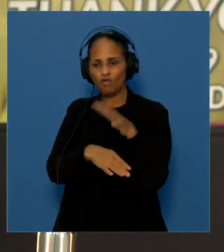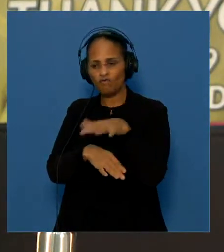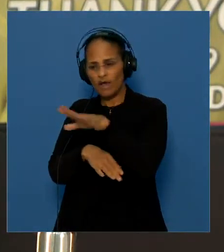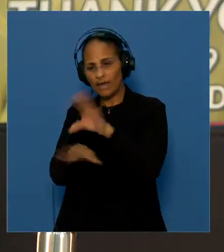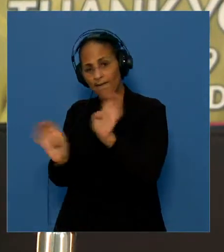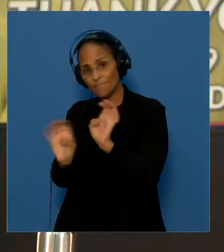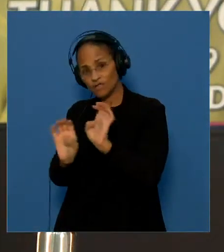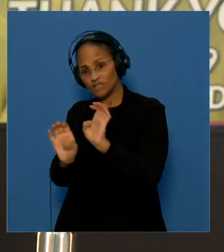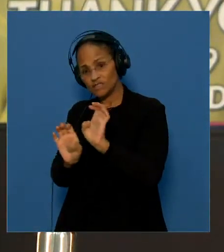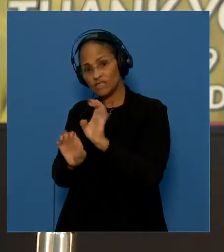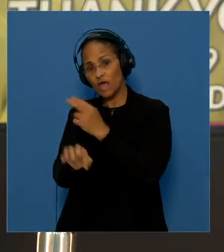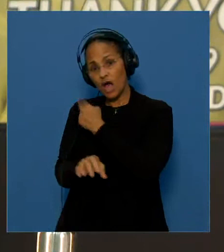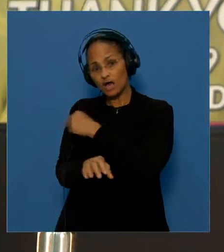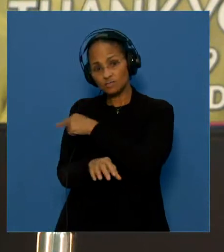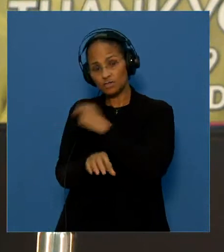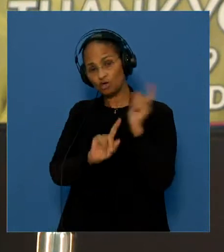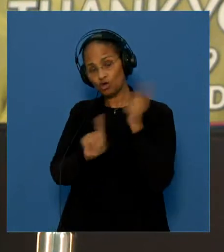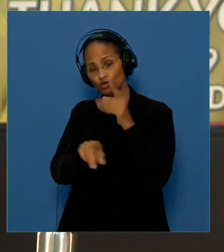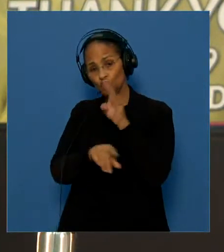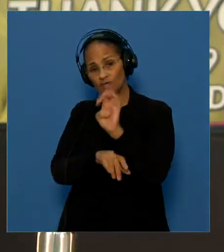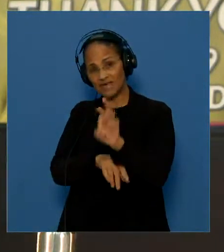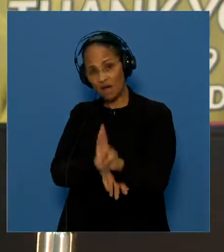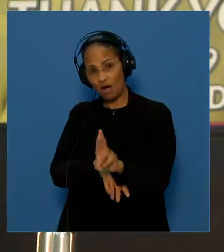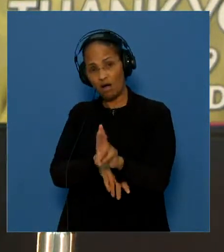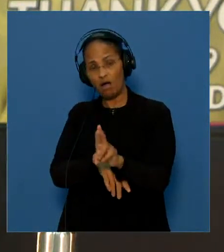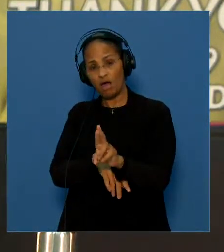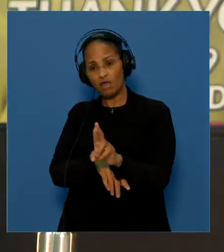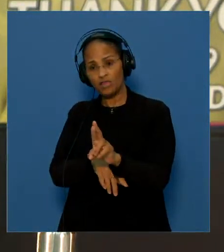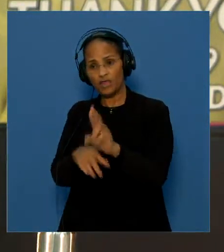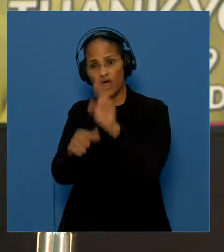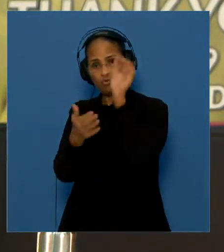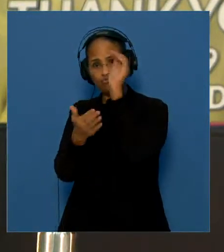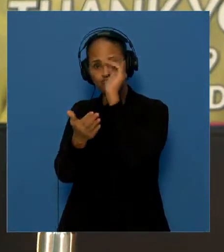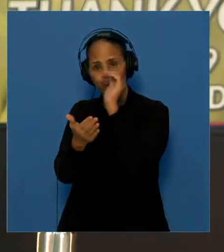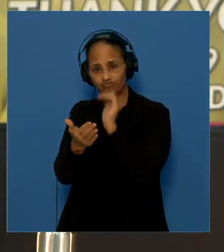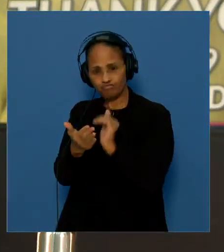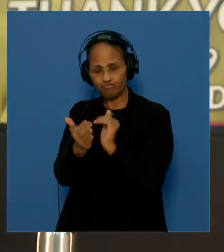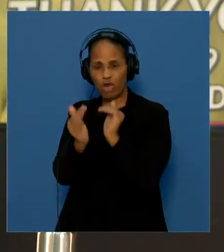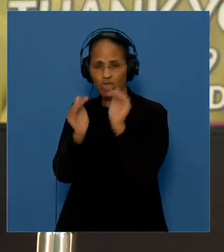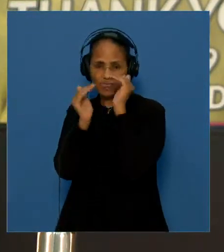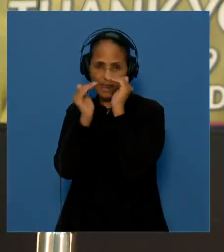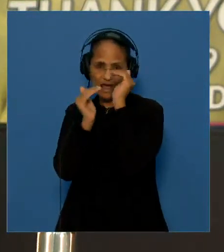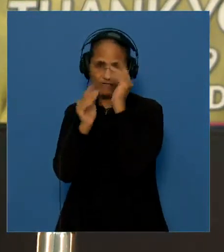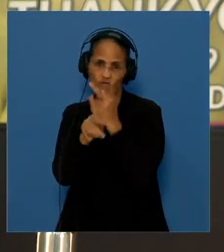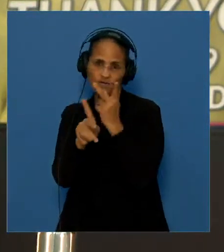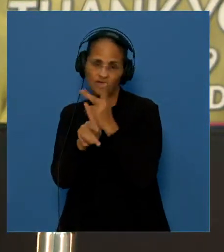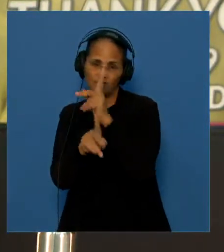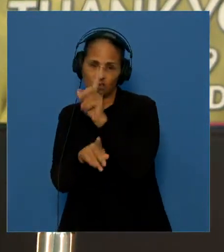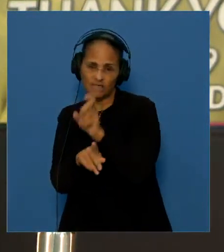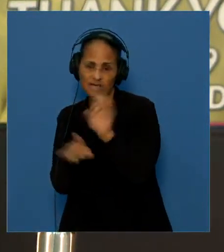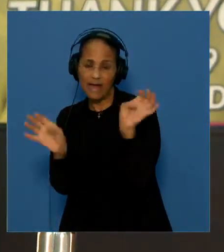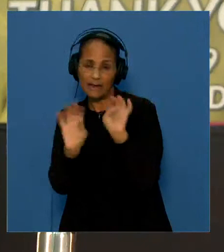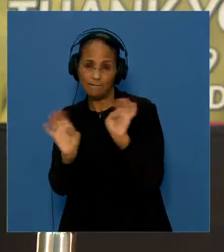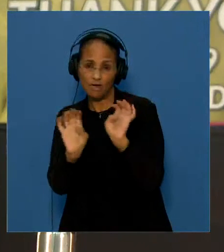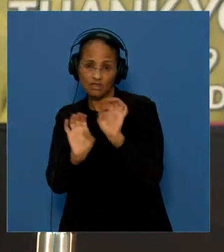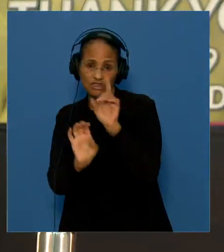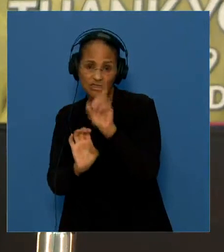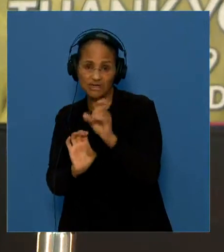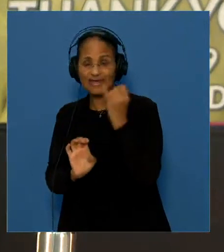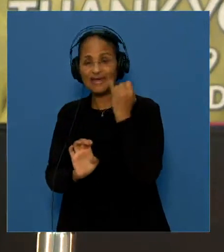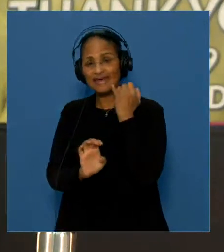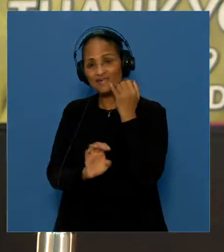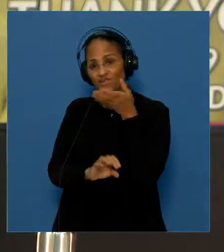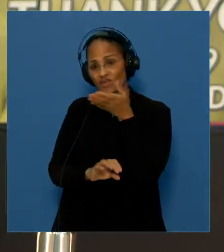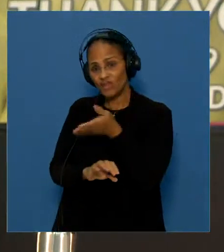you go into the hospital, into the ER, they rate you insofar as the level of care that is needed and the emergency basis. So if somebody's there